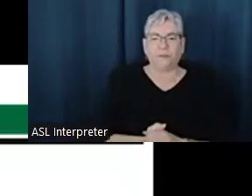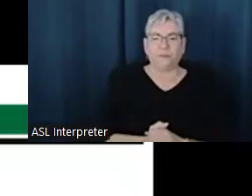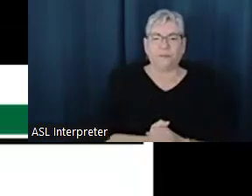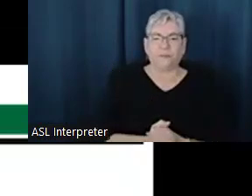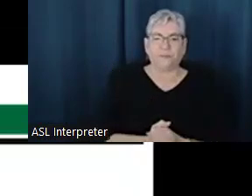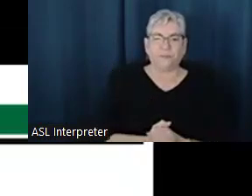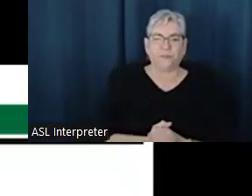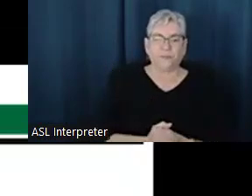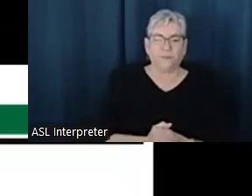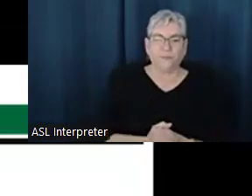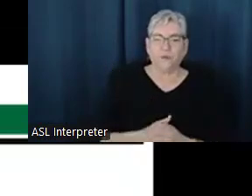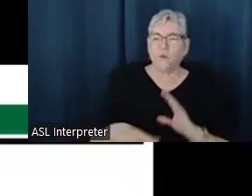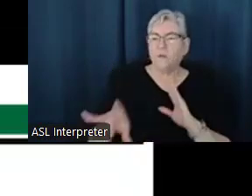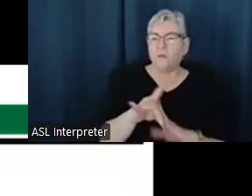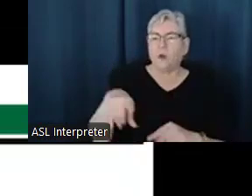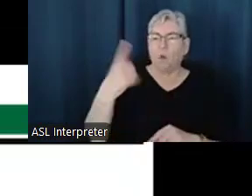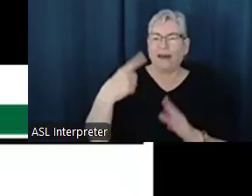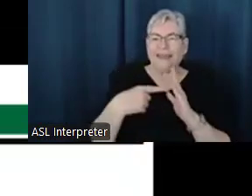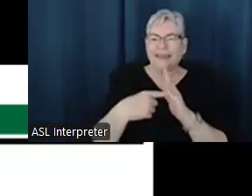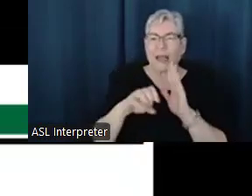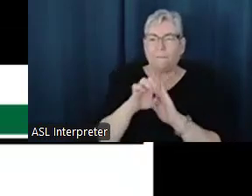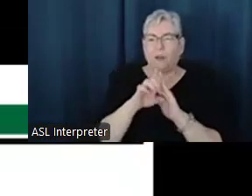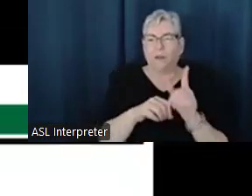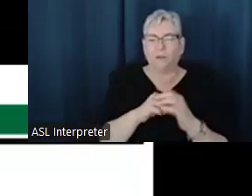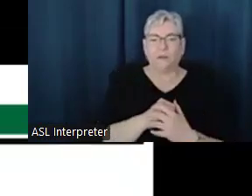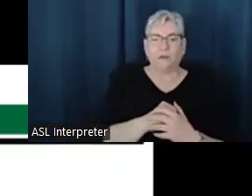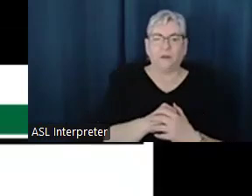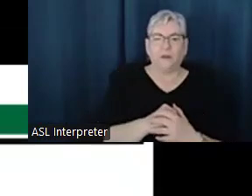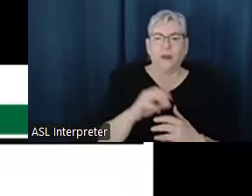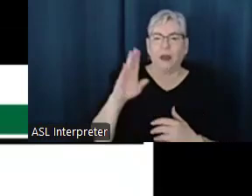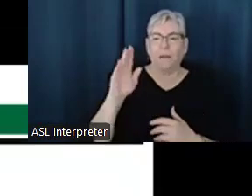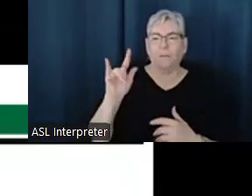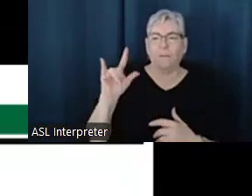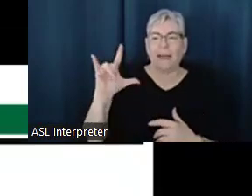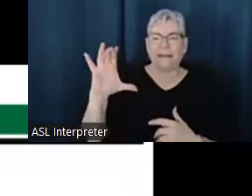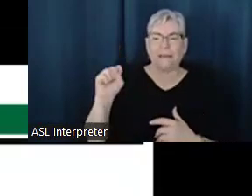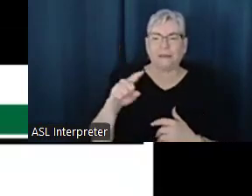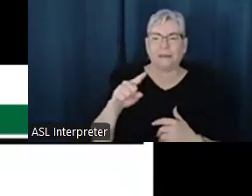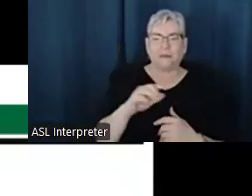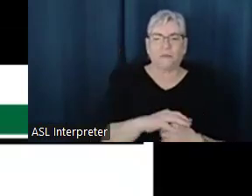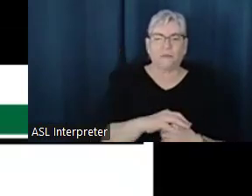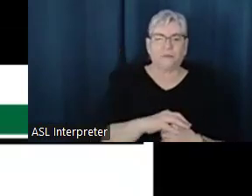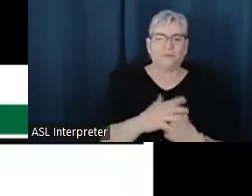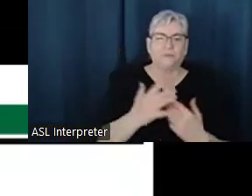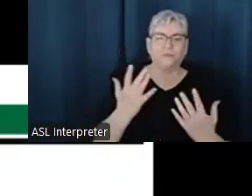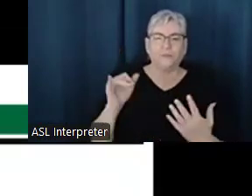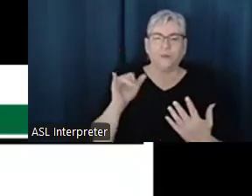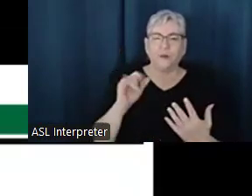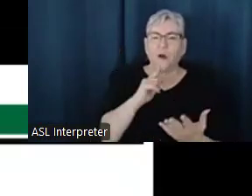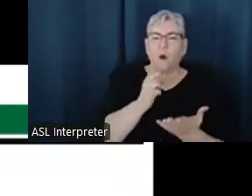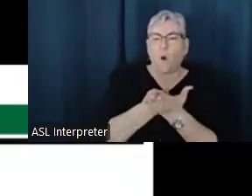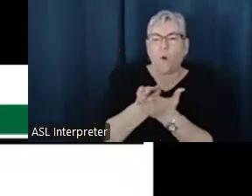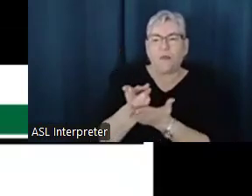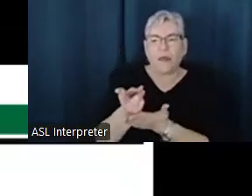one example for this one. So basics for the youth leadership are things like authentic